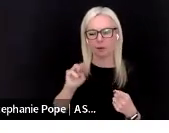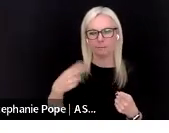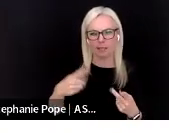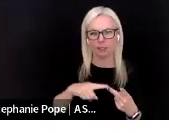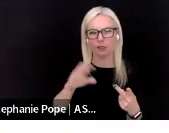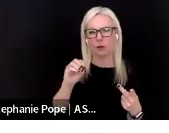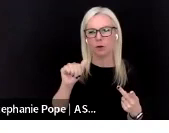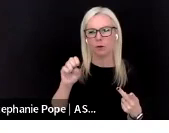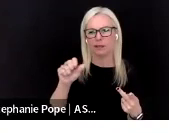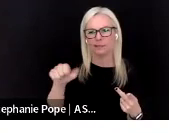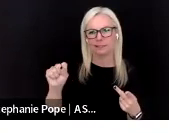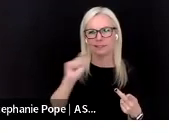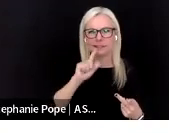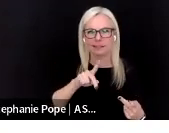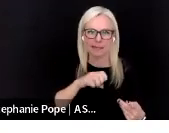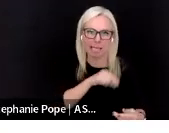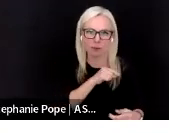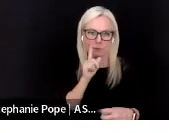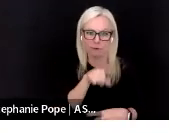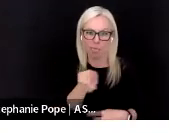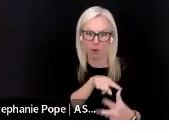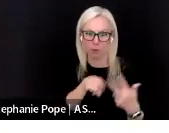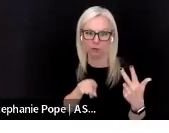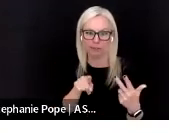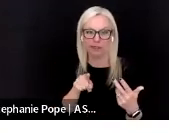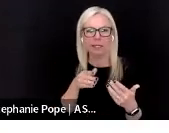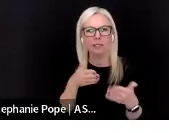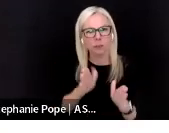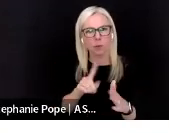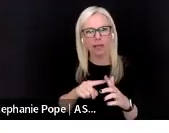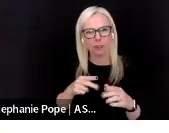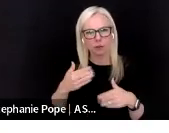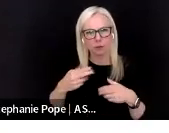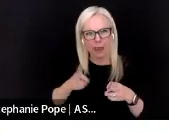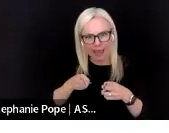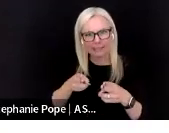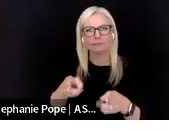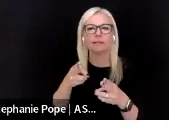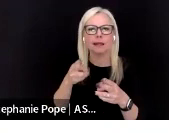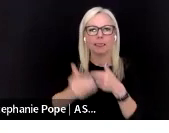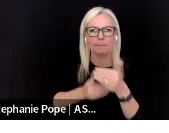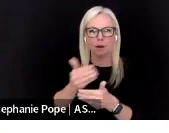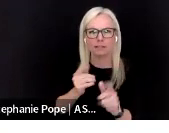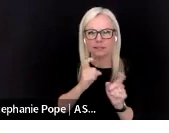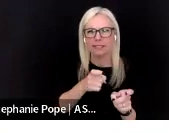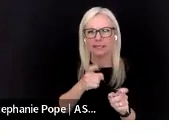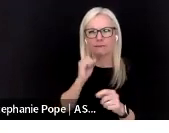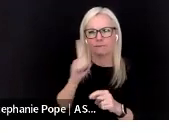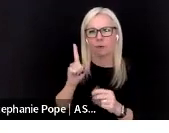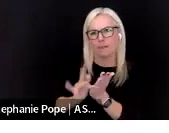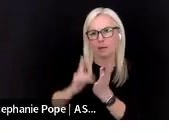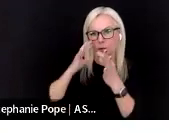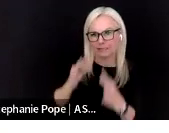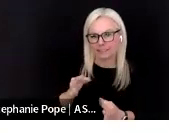are eligible for it. And it's a way to expedite a process for consent for significant medical decisions. So if someone